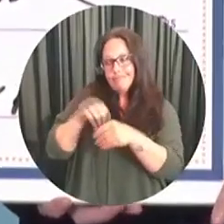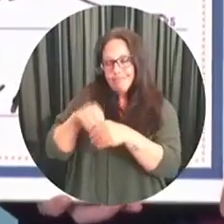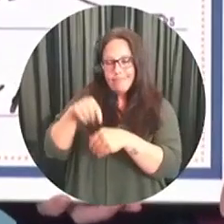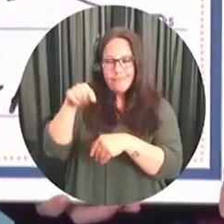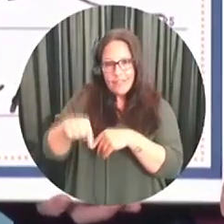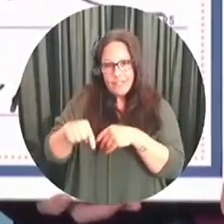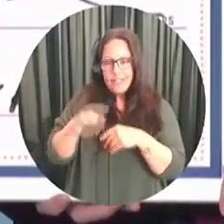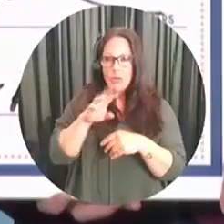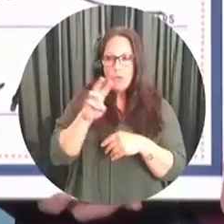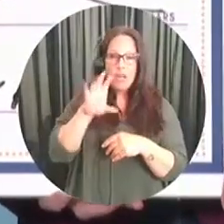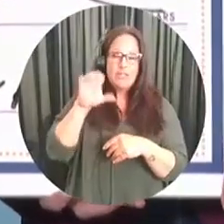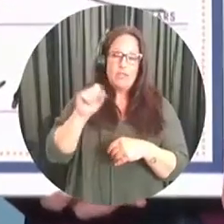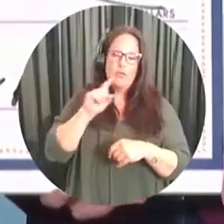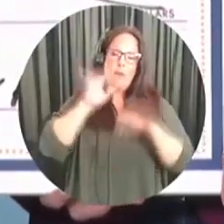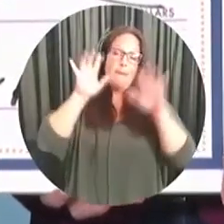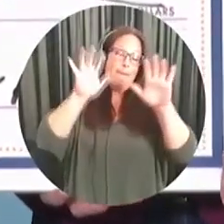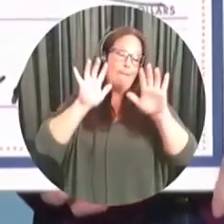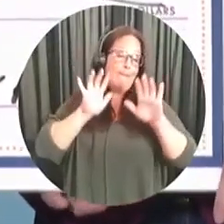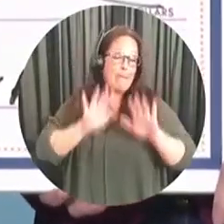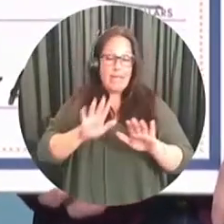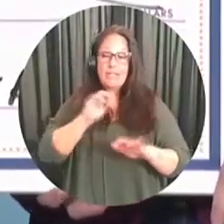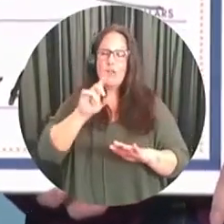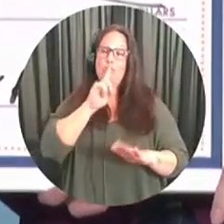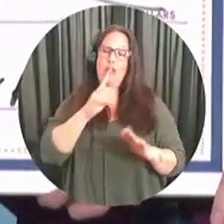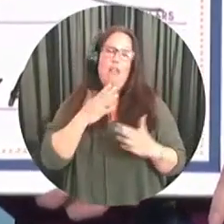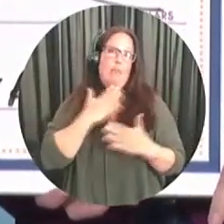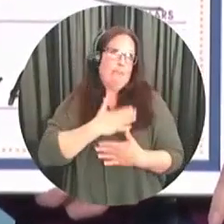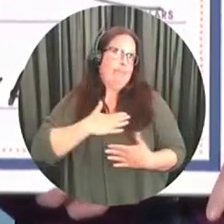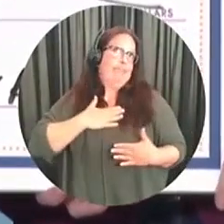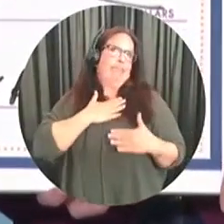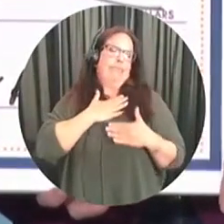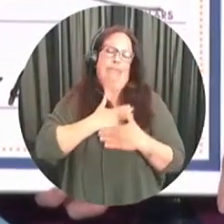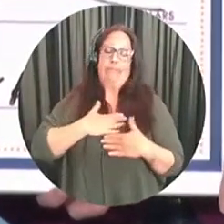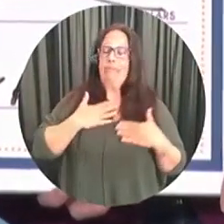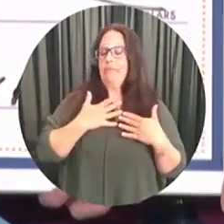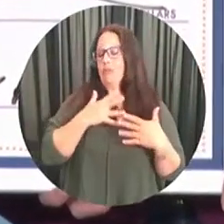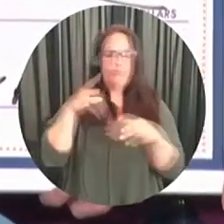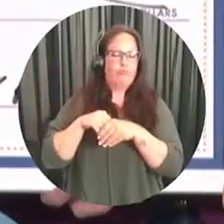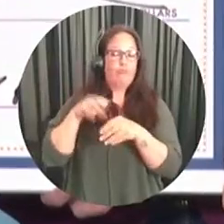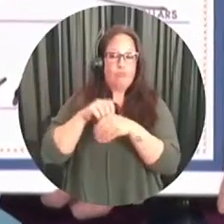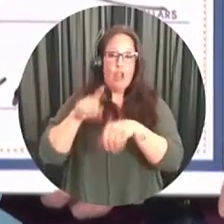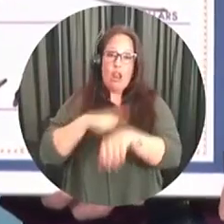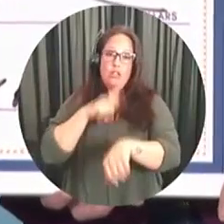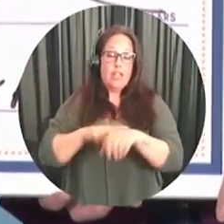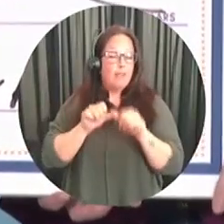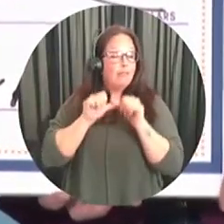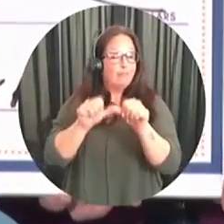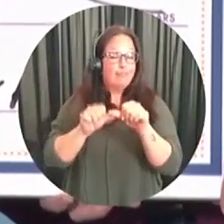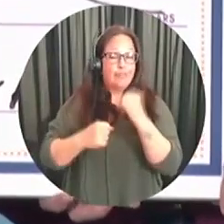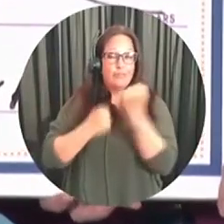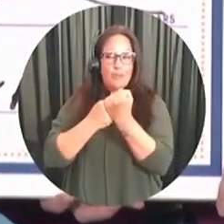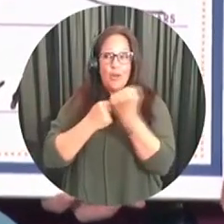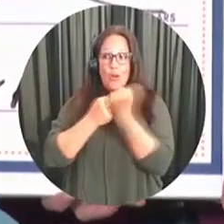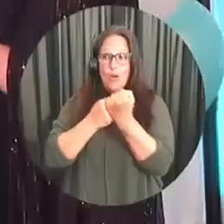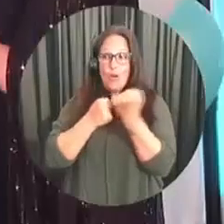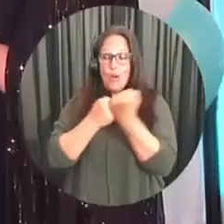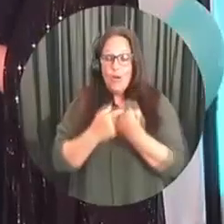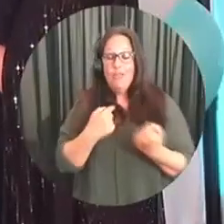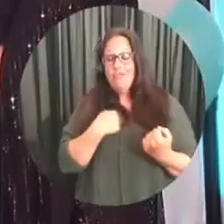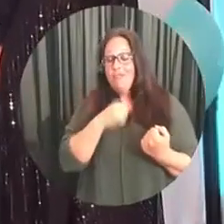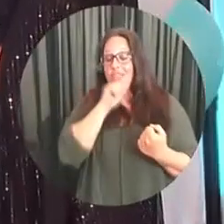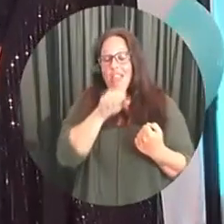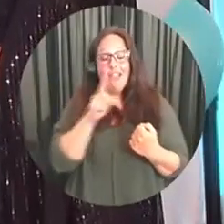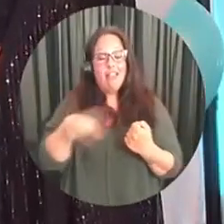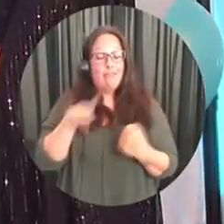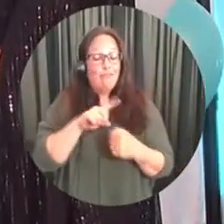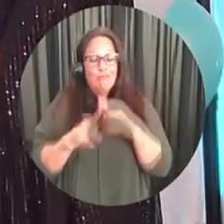it's amazing, and we're pleased to be a longtime supporter and continue our support in the future. Every year you guys show up, and it's just, again, seeing